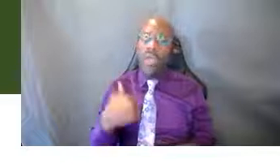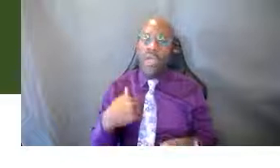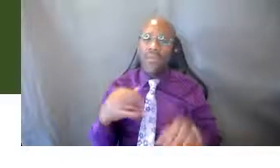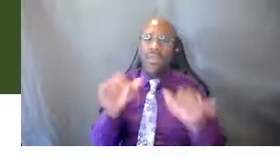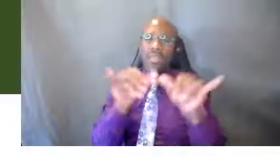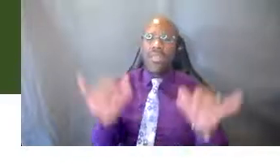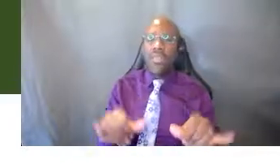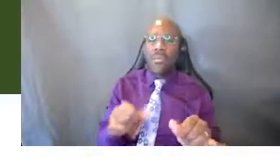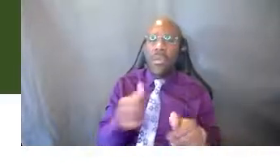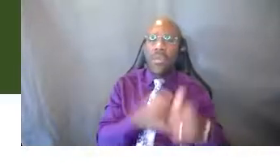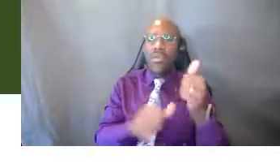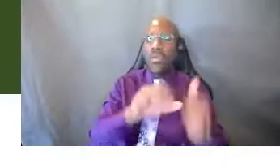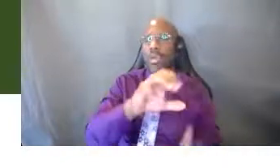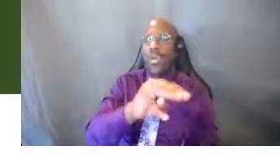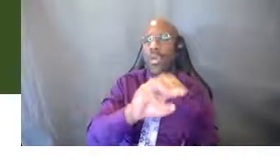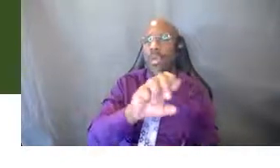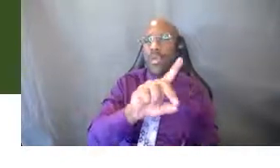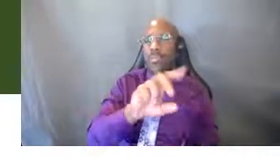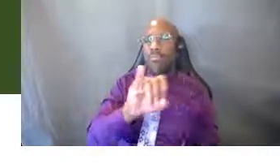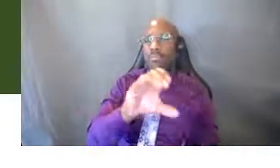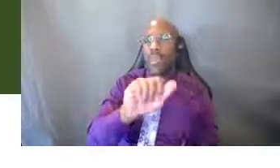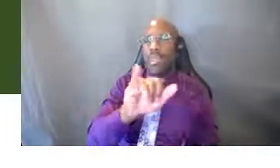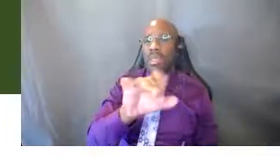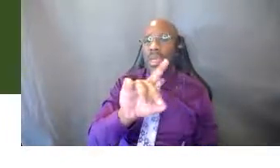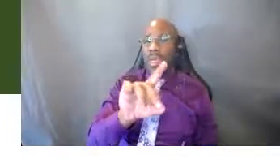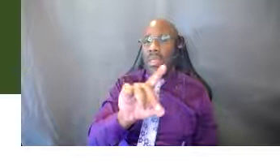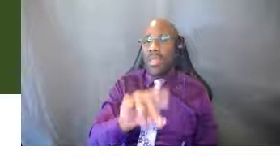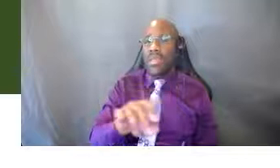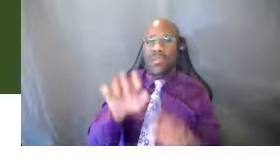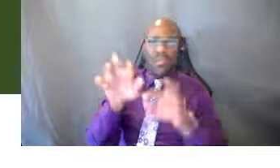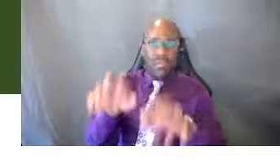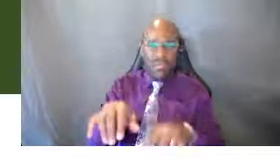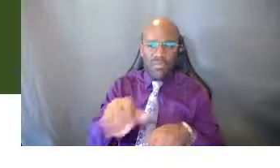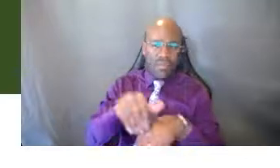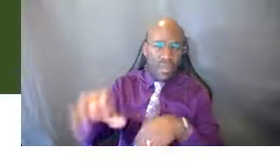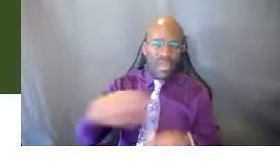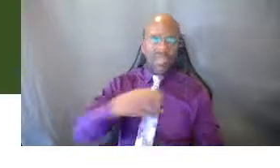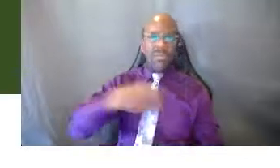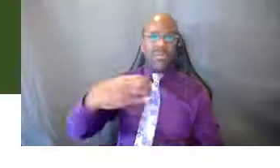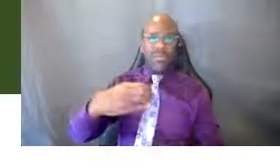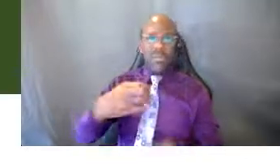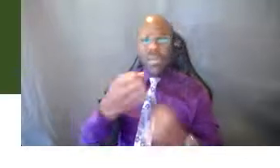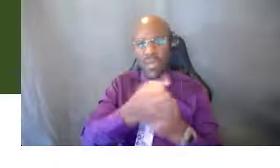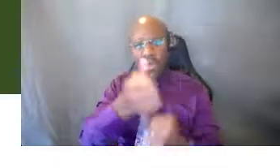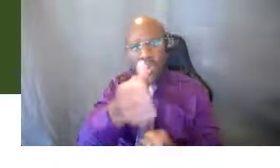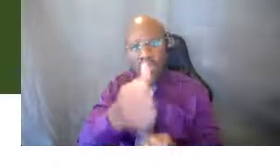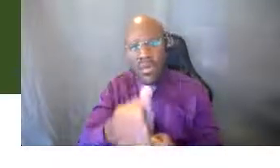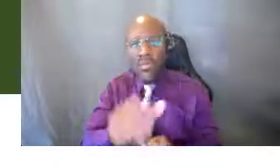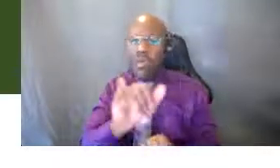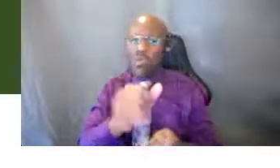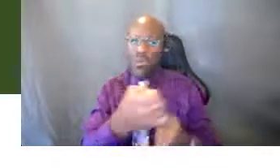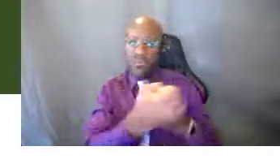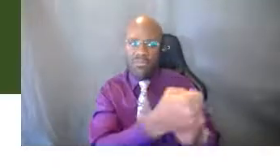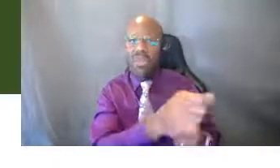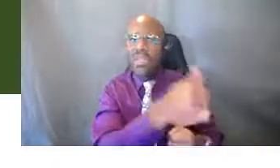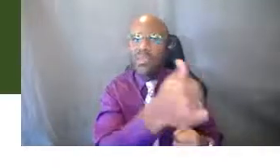those things to advocate for yourself. And then advocate for others, even if it's a family member or even